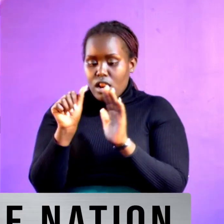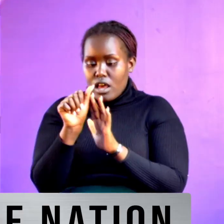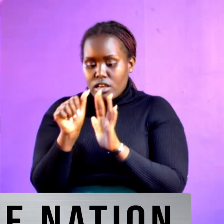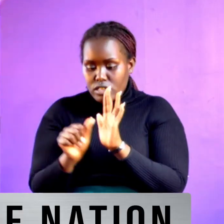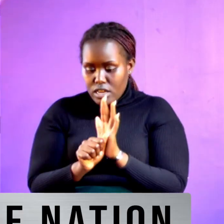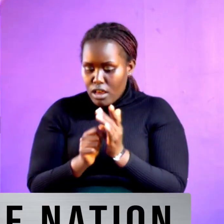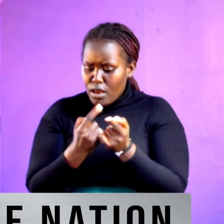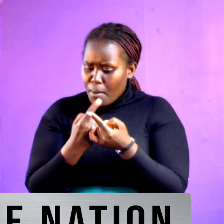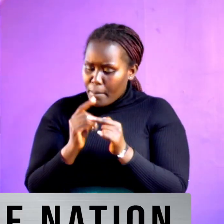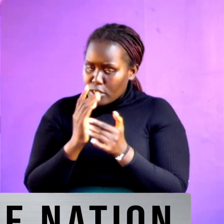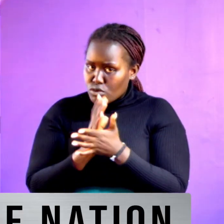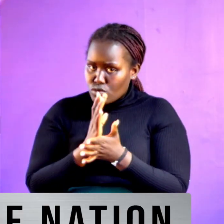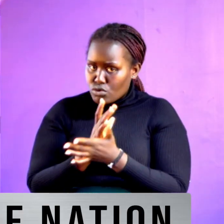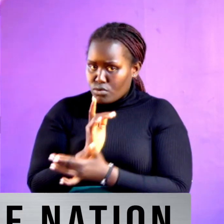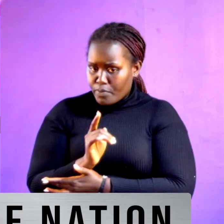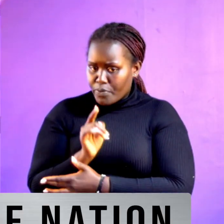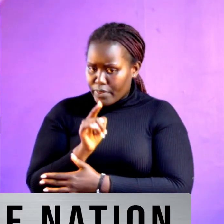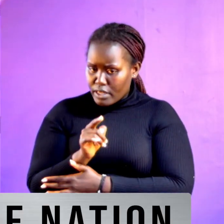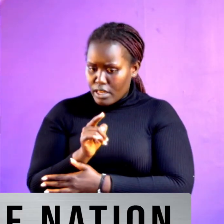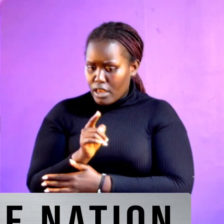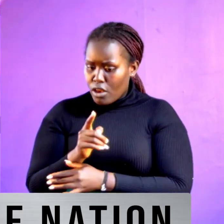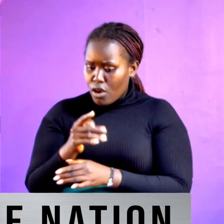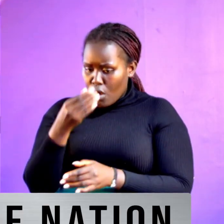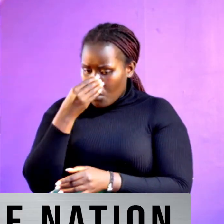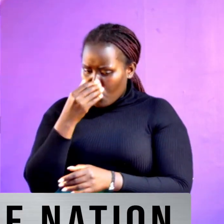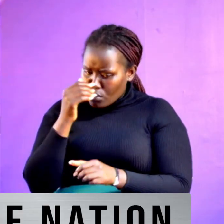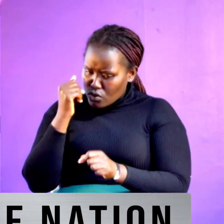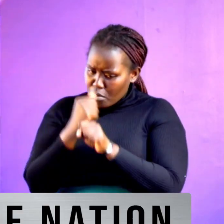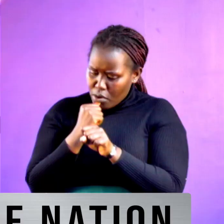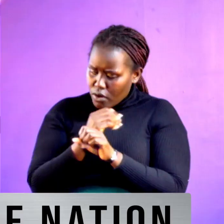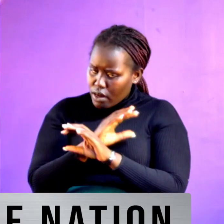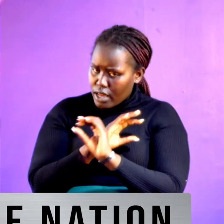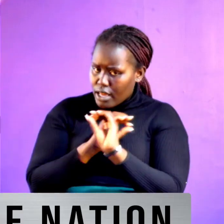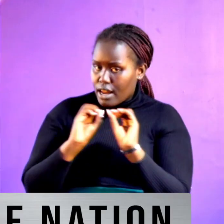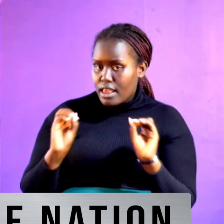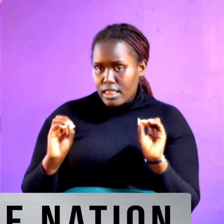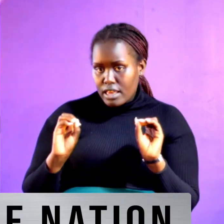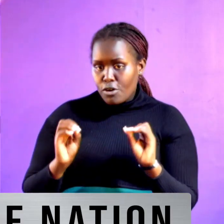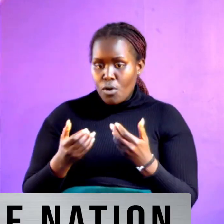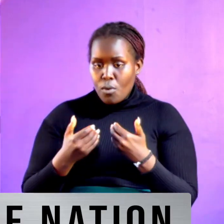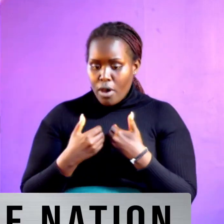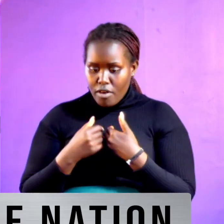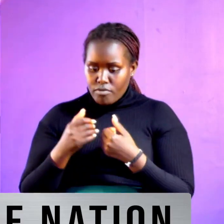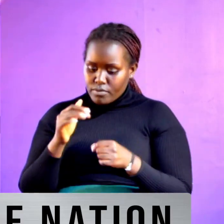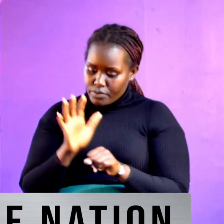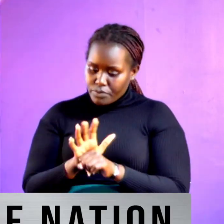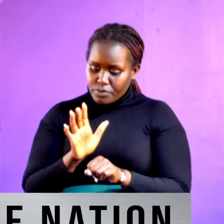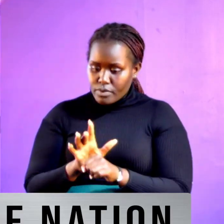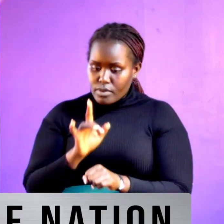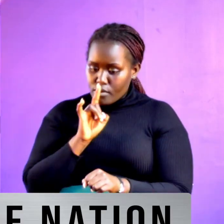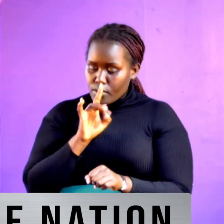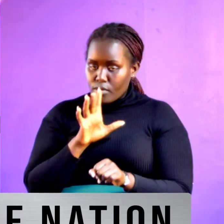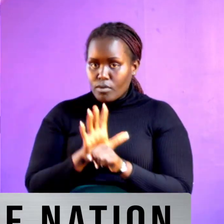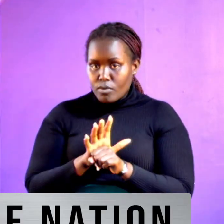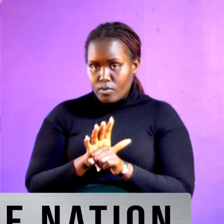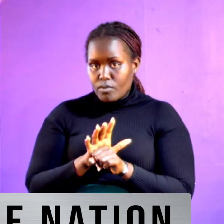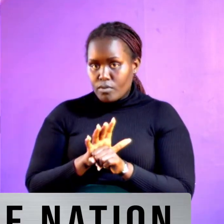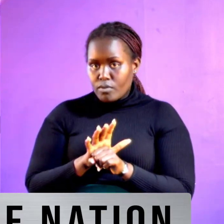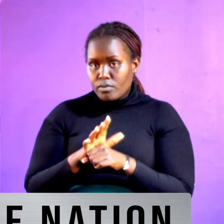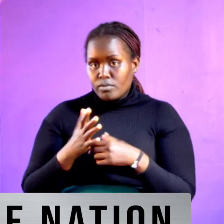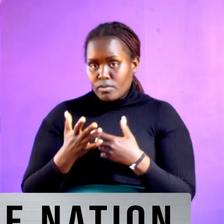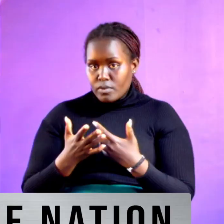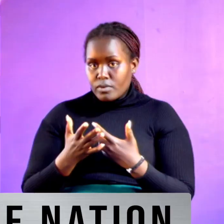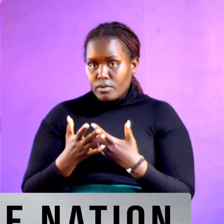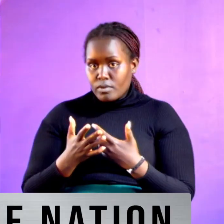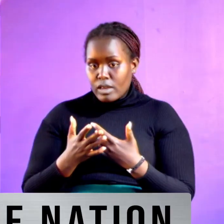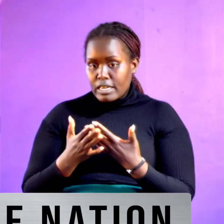Brian, hasn't Ruto performed? Well, there were a lot of promises, and it's bare. It's in black